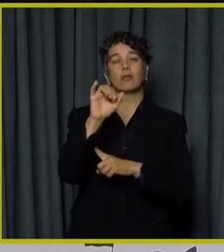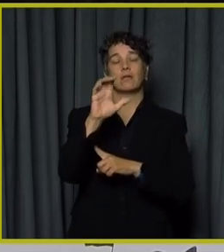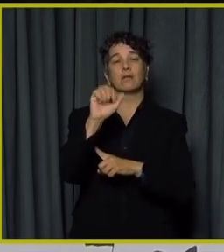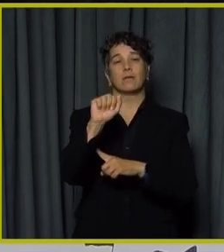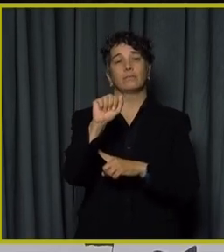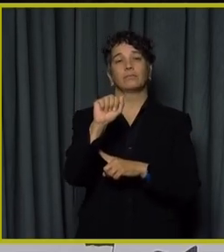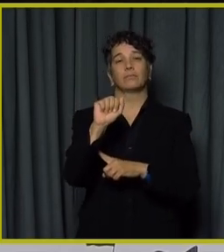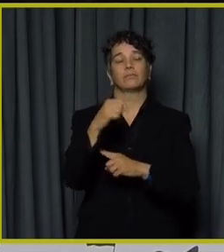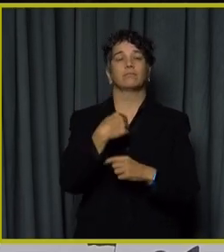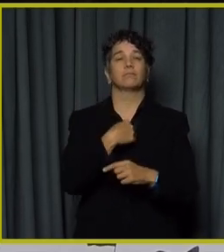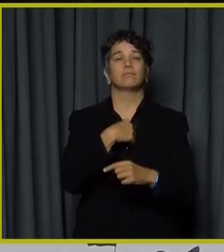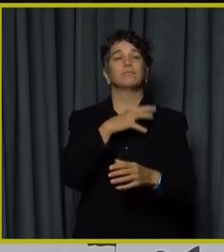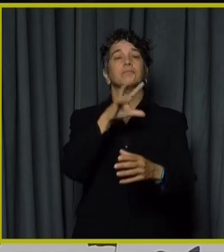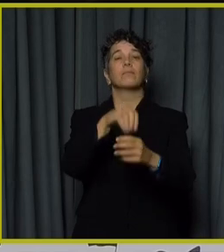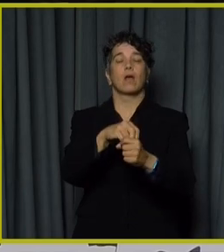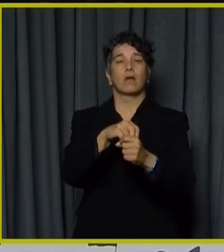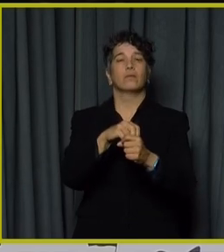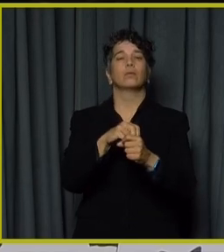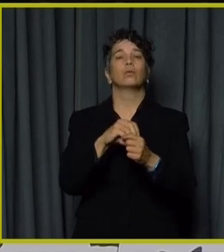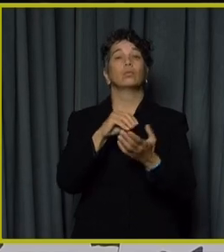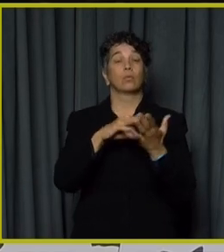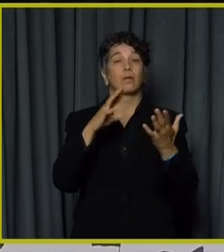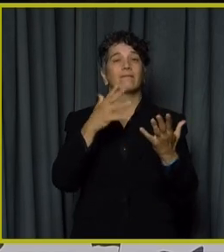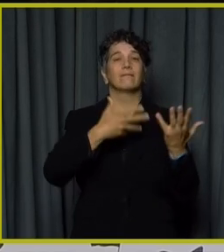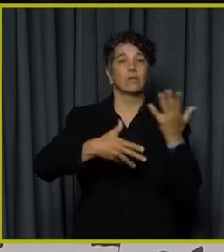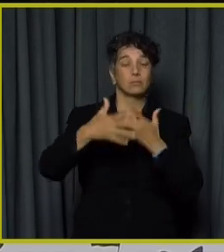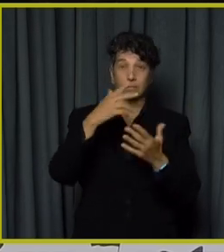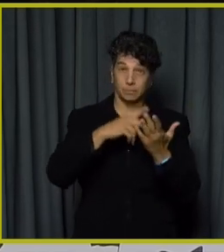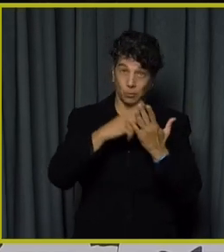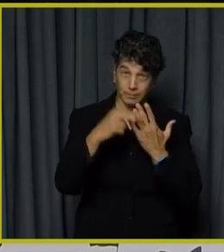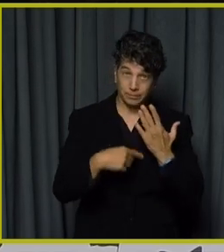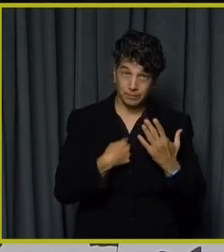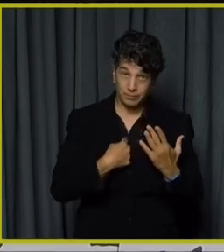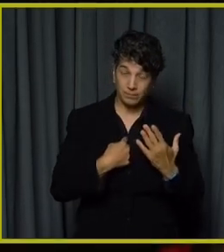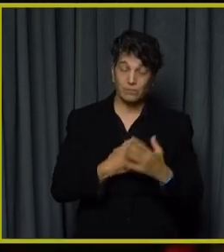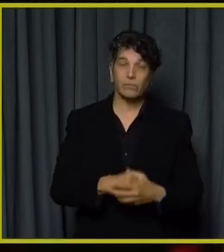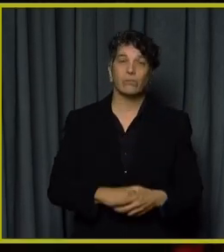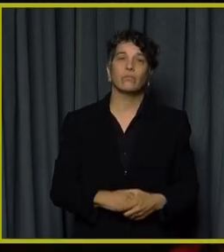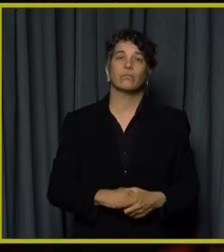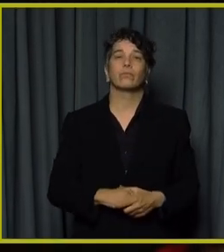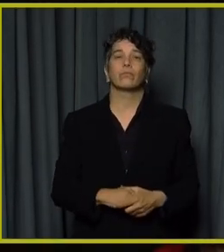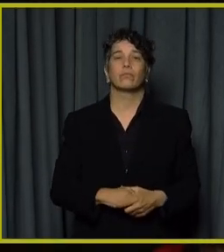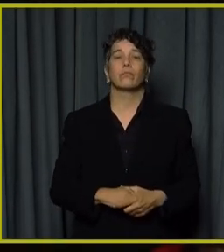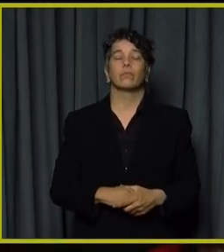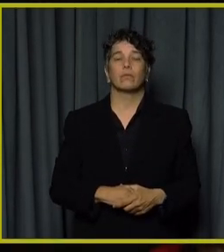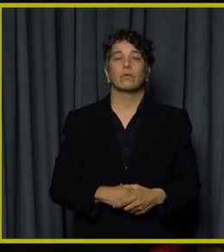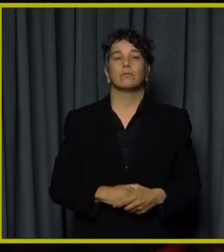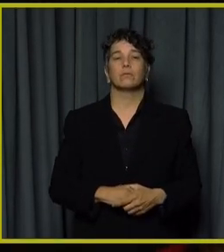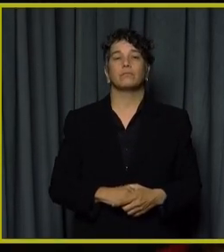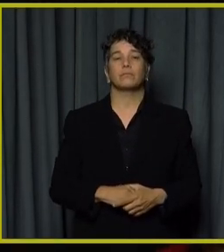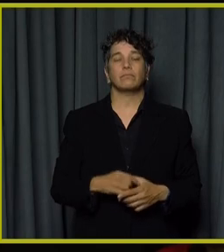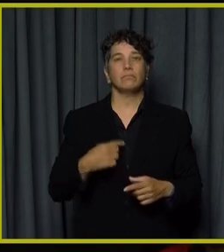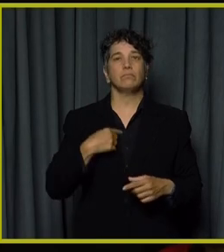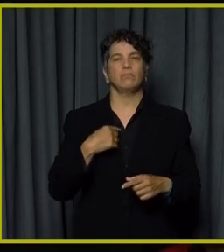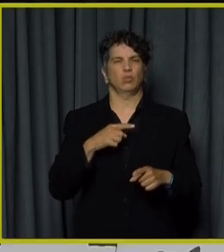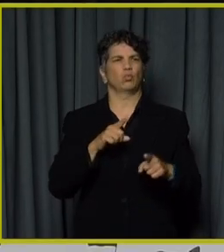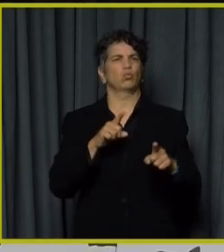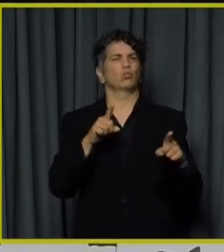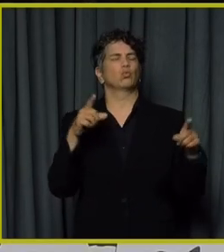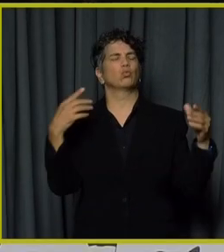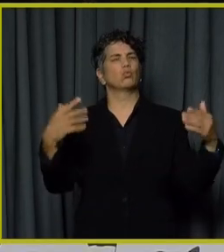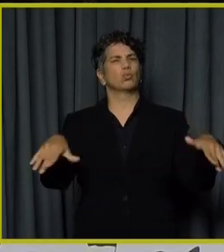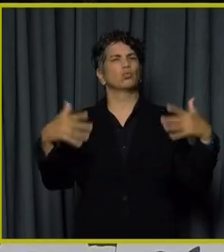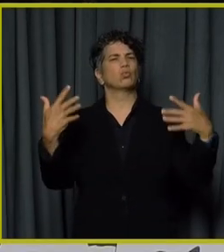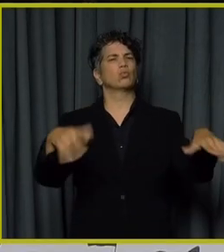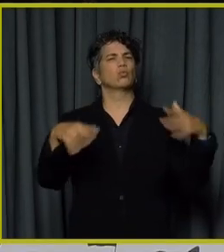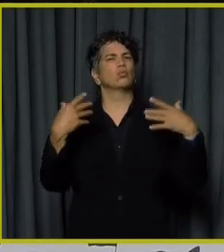Program. As y'all have already seen, we are in a moral crisis. A crisis that began